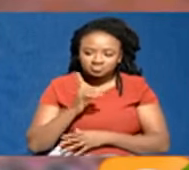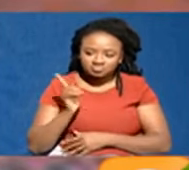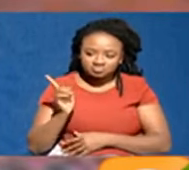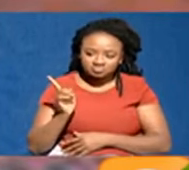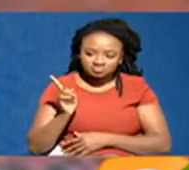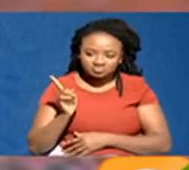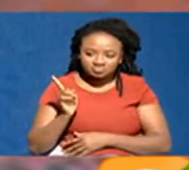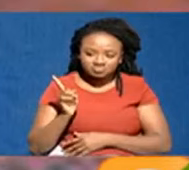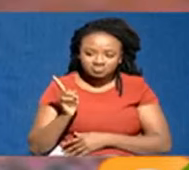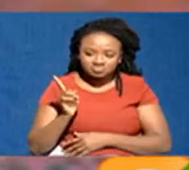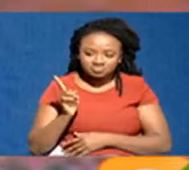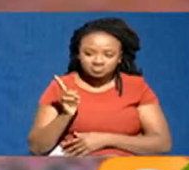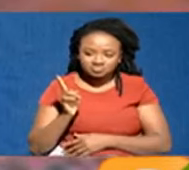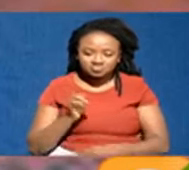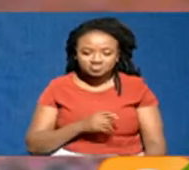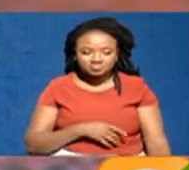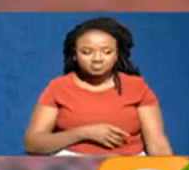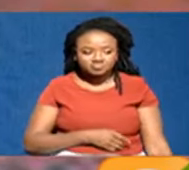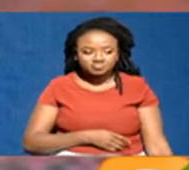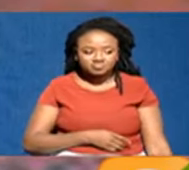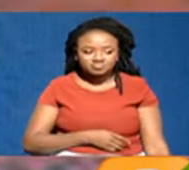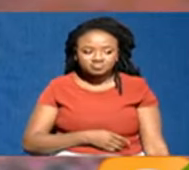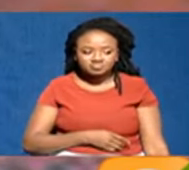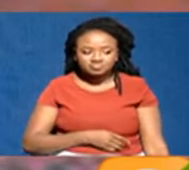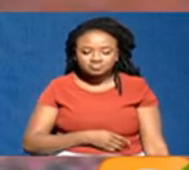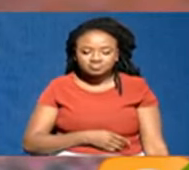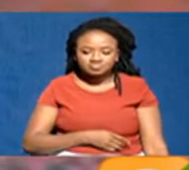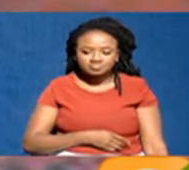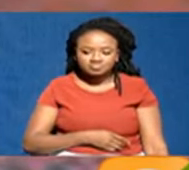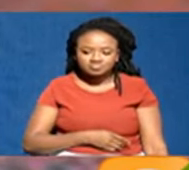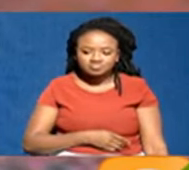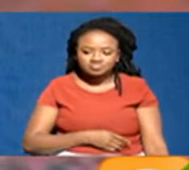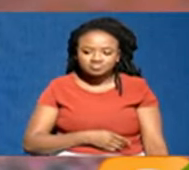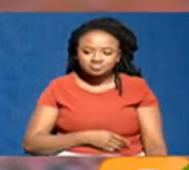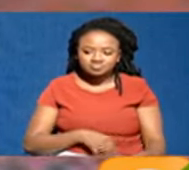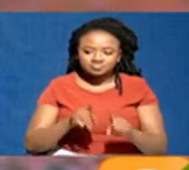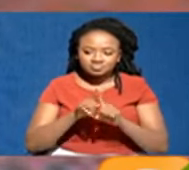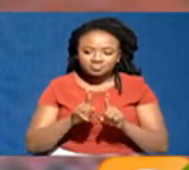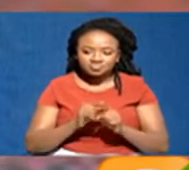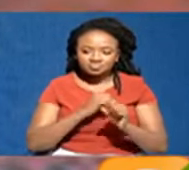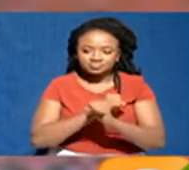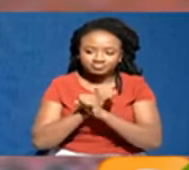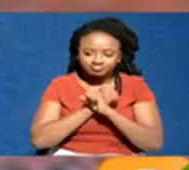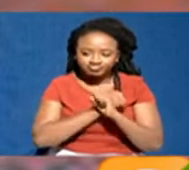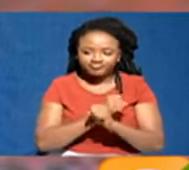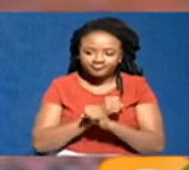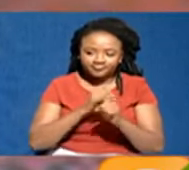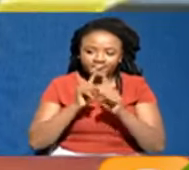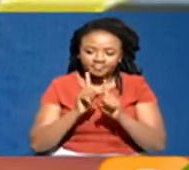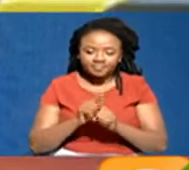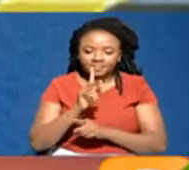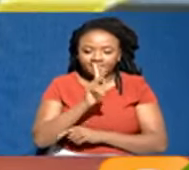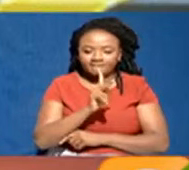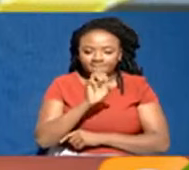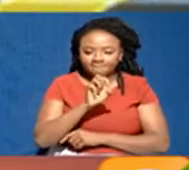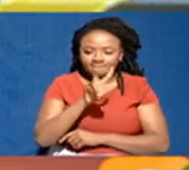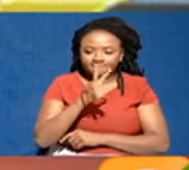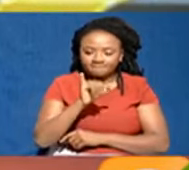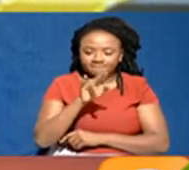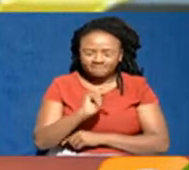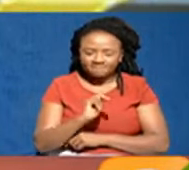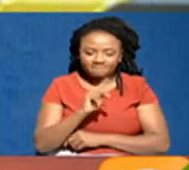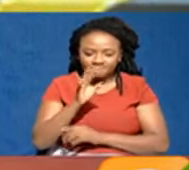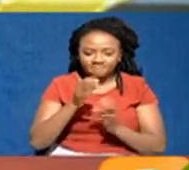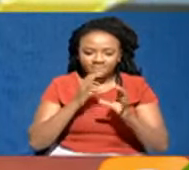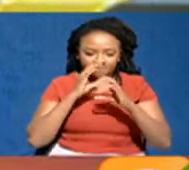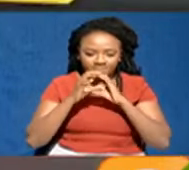ASIT Kenya, and an NGO that promotes road safety, as well as Kevin Ismail, communications coordinator